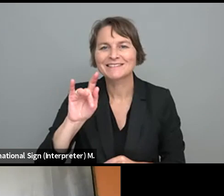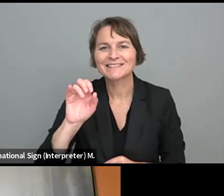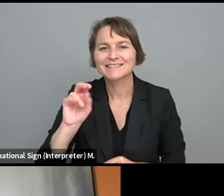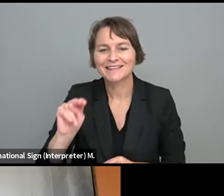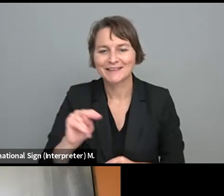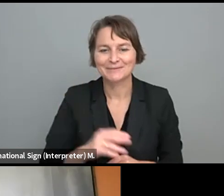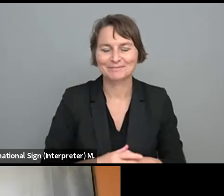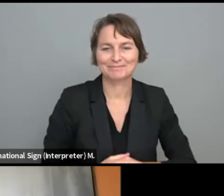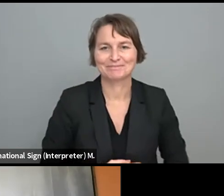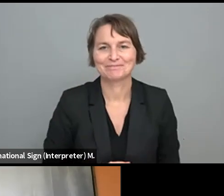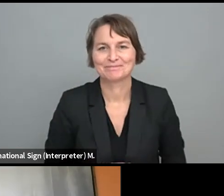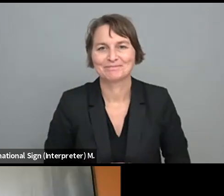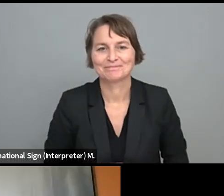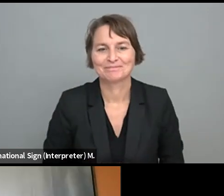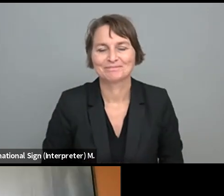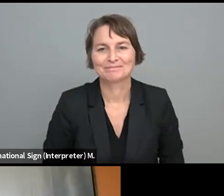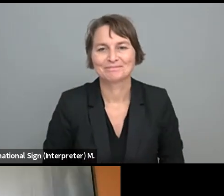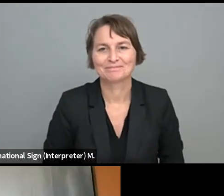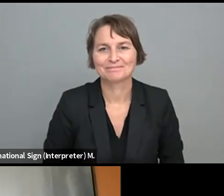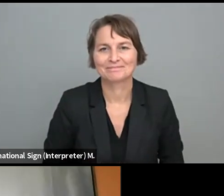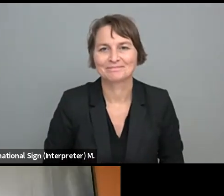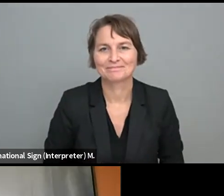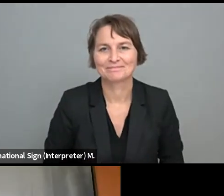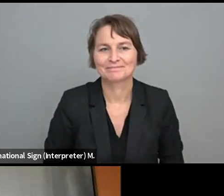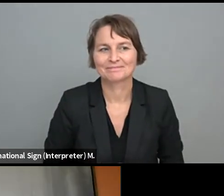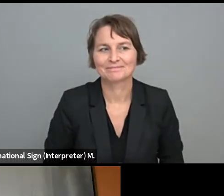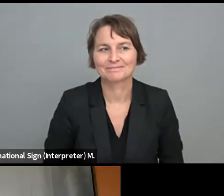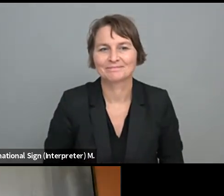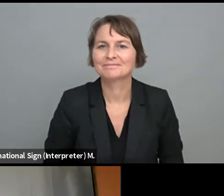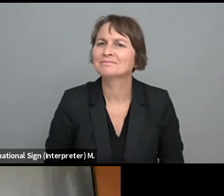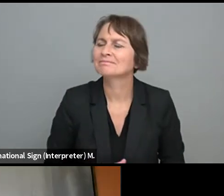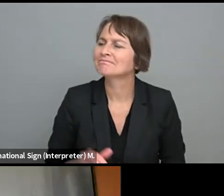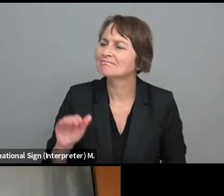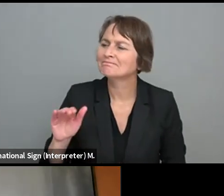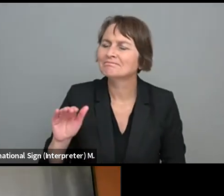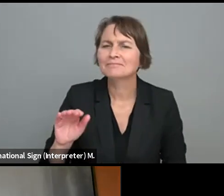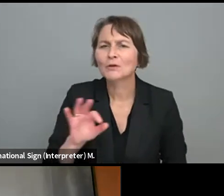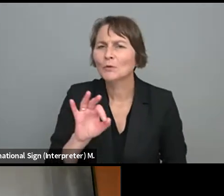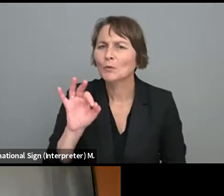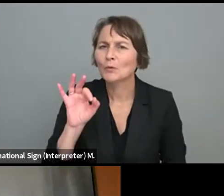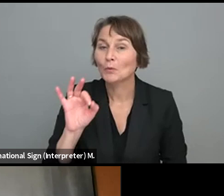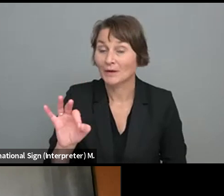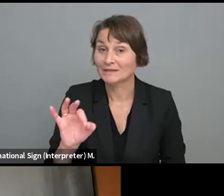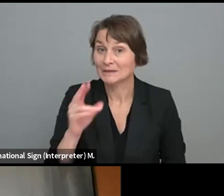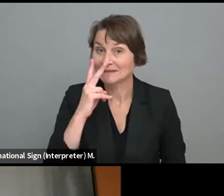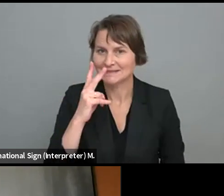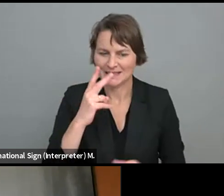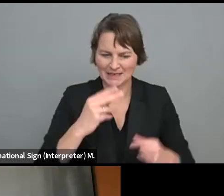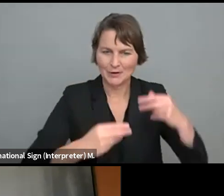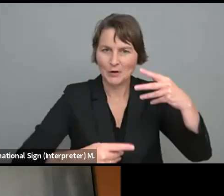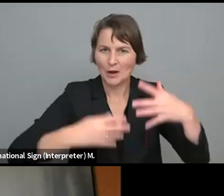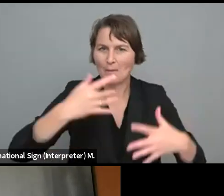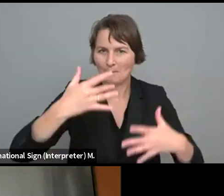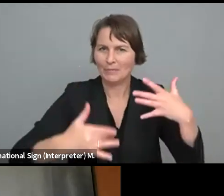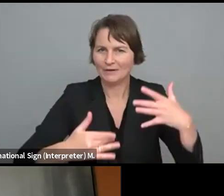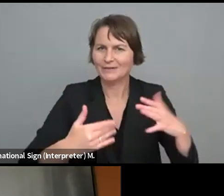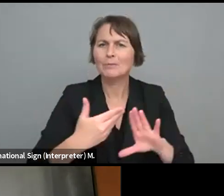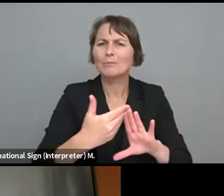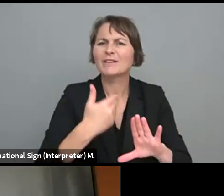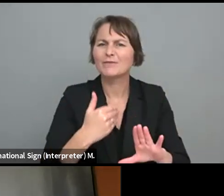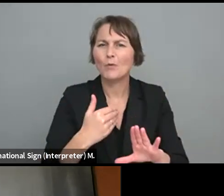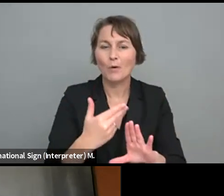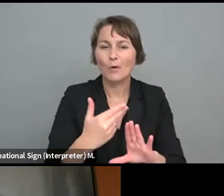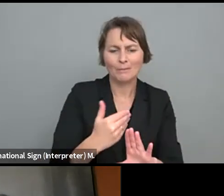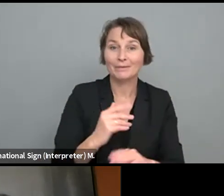So if we look at the numbers, we know that as per our second poll response that we, or the